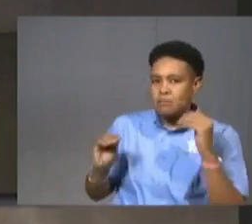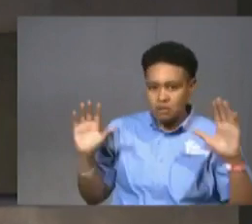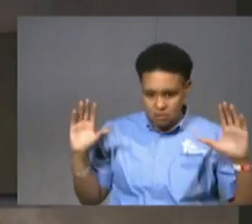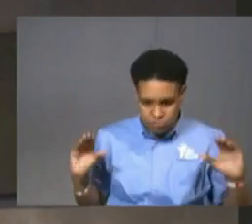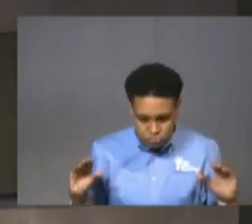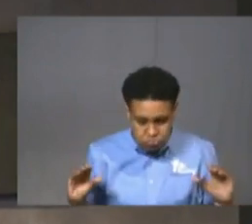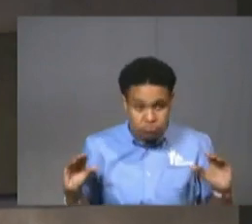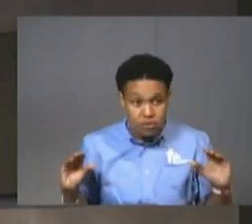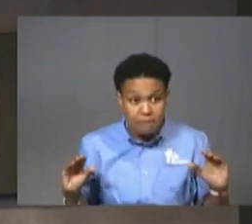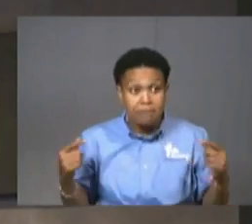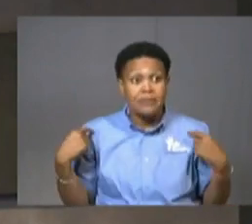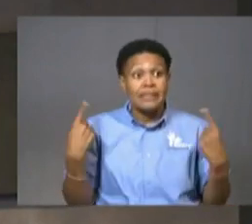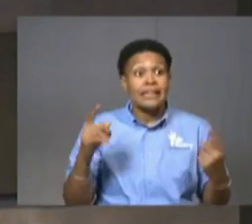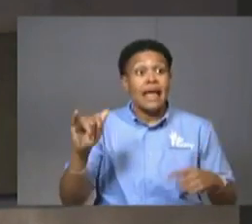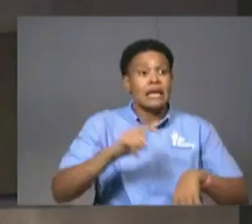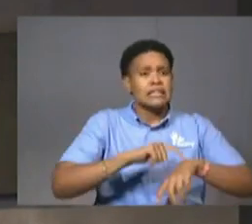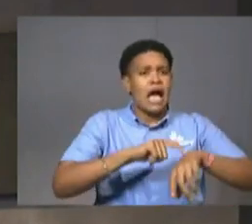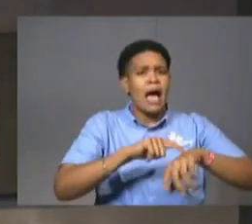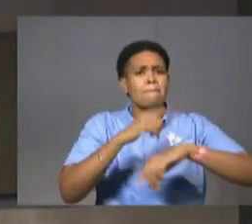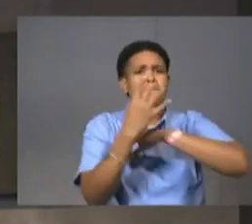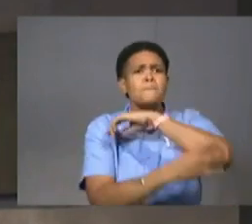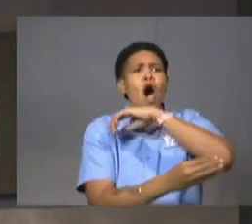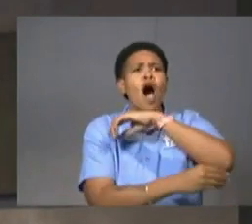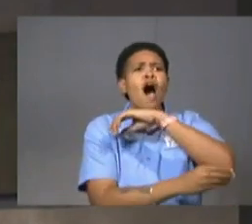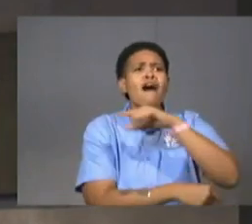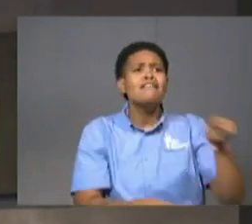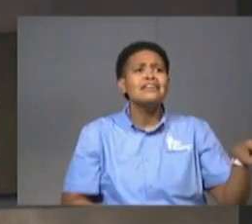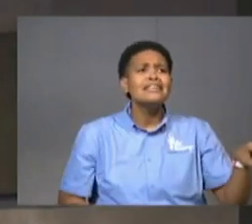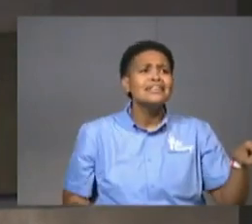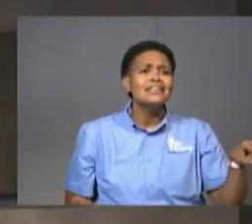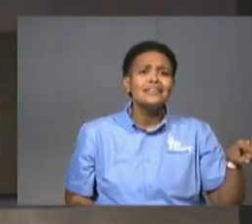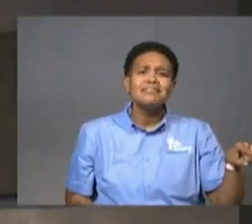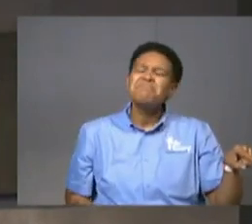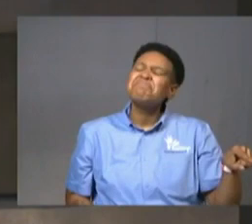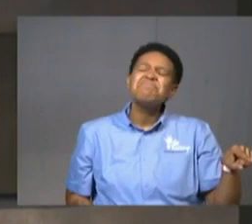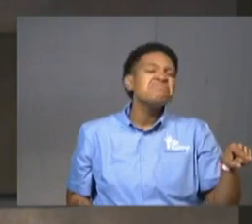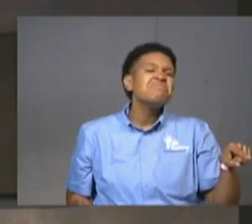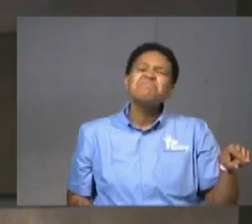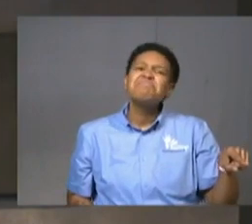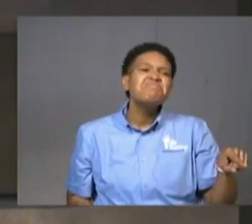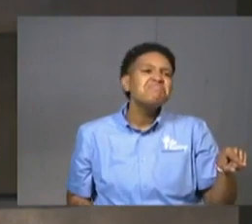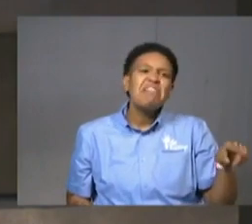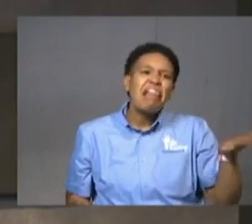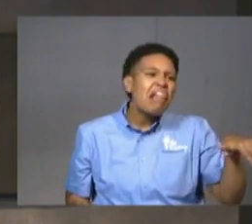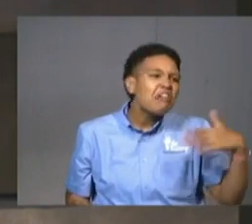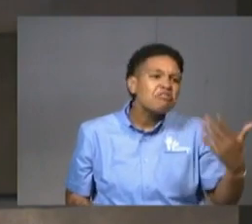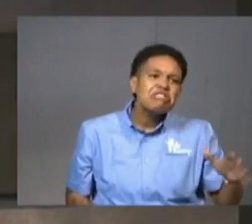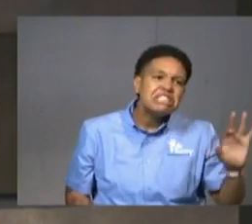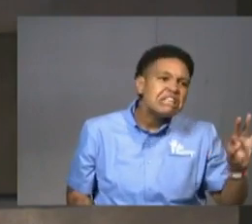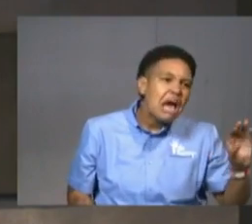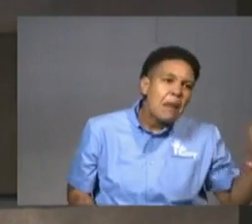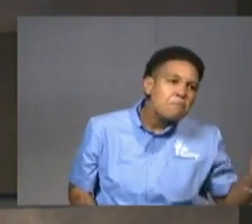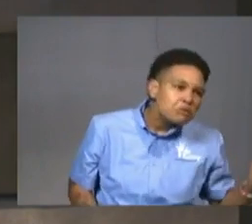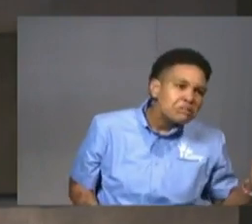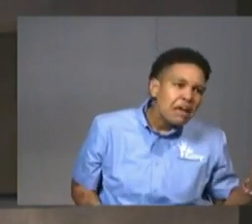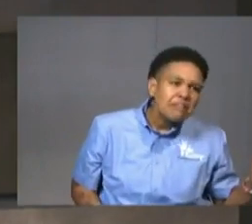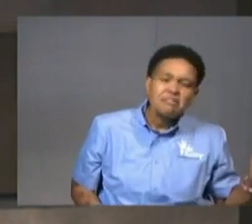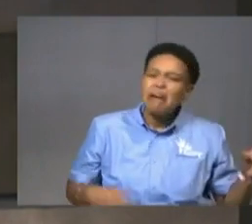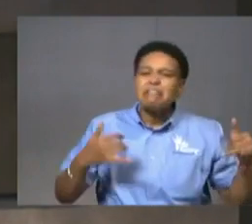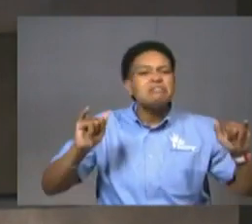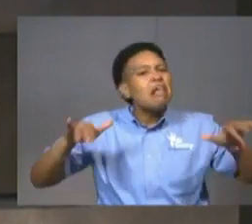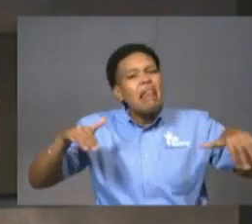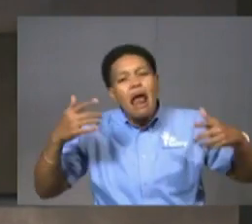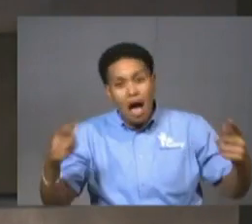Since then, the poverty rates have never been as low as they were then, and they still aren't. And indeed, now that we're in a